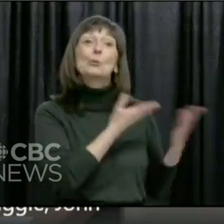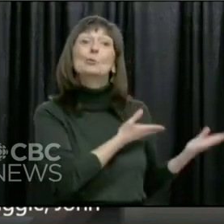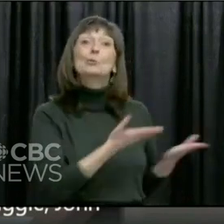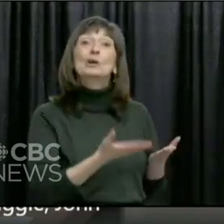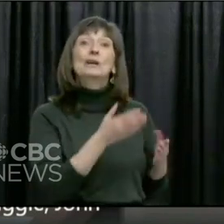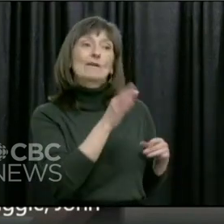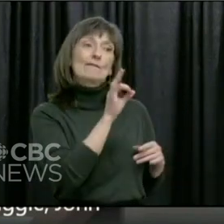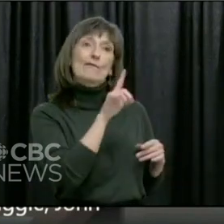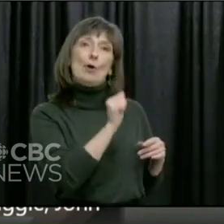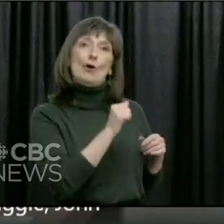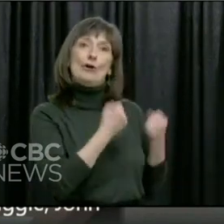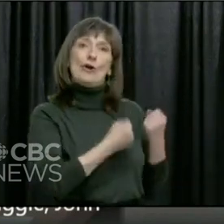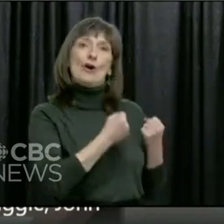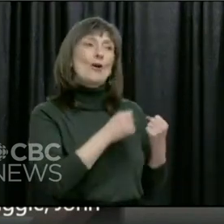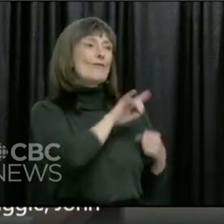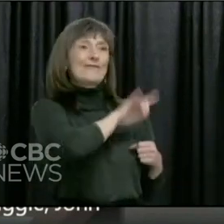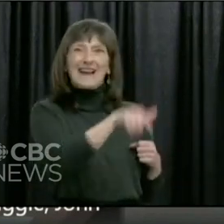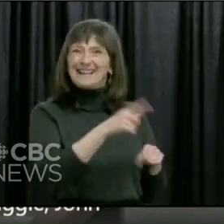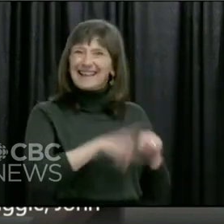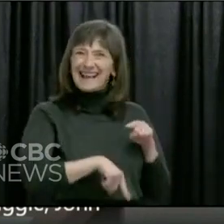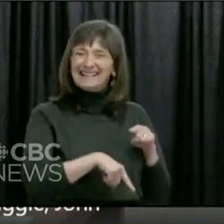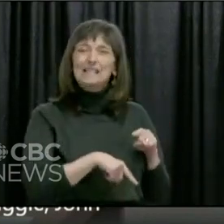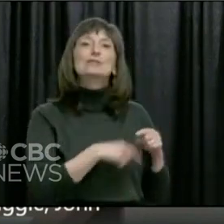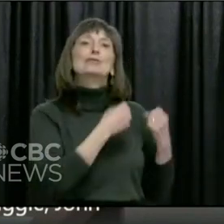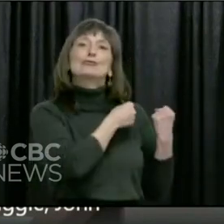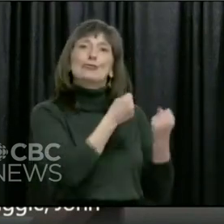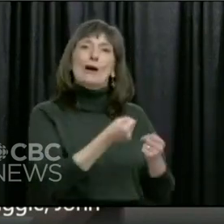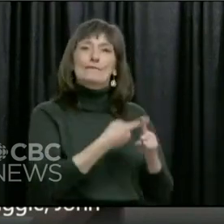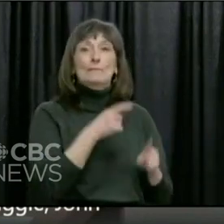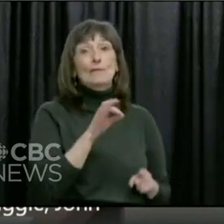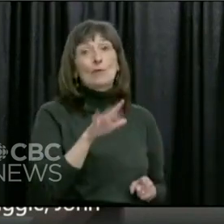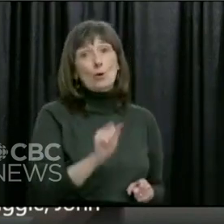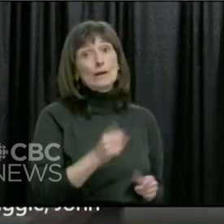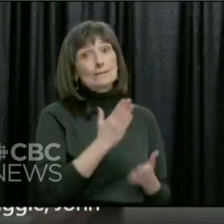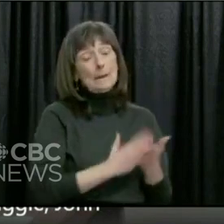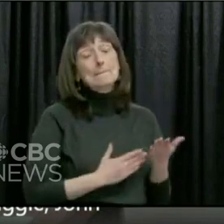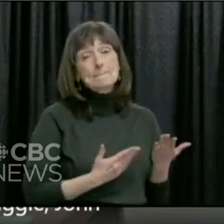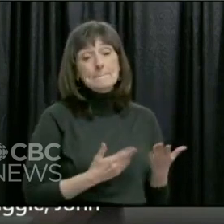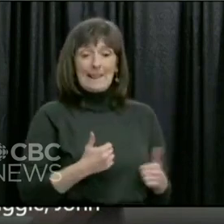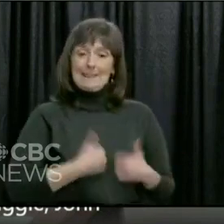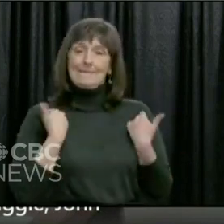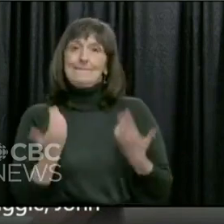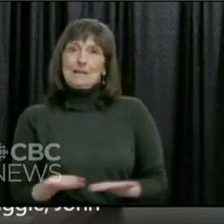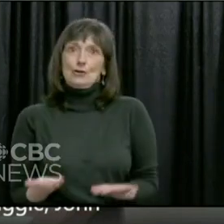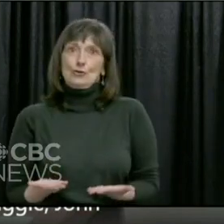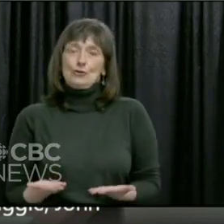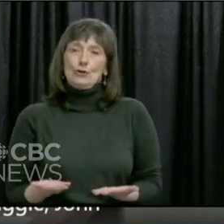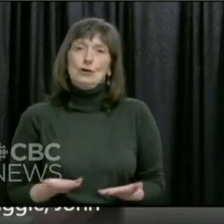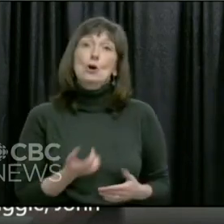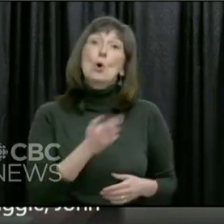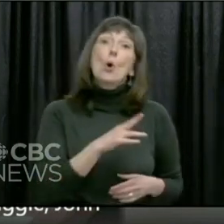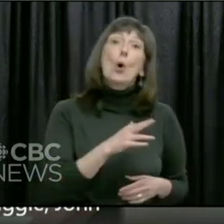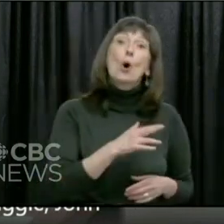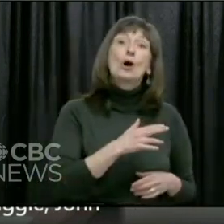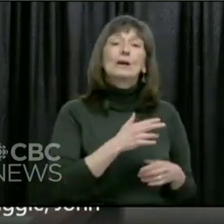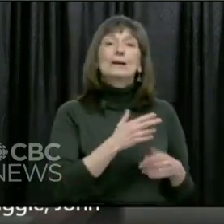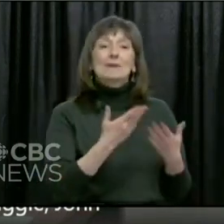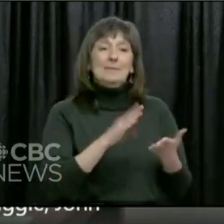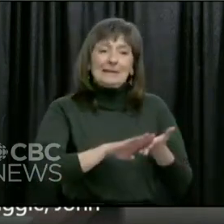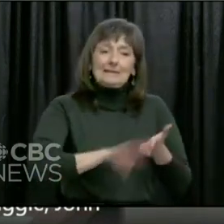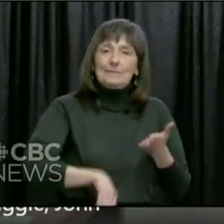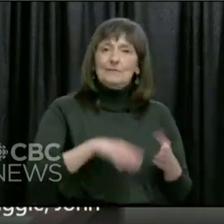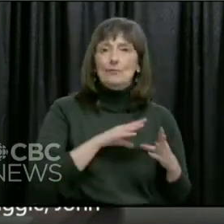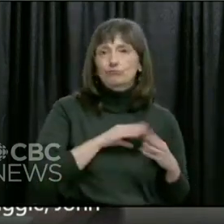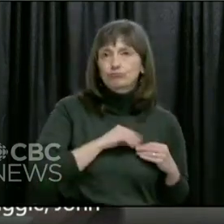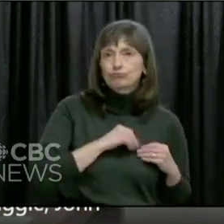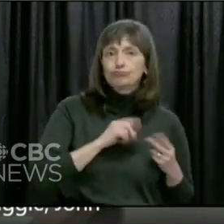summer. They are exempted workers, or they are people who have exemptions for compassionate reasons. And that has